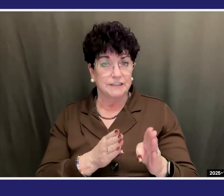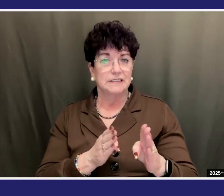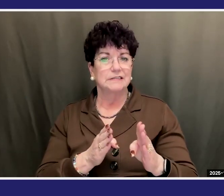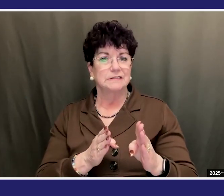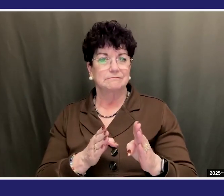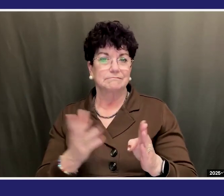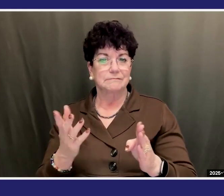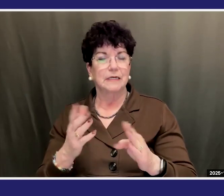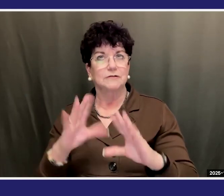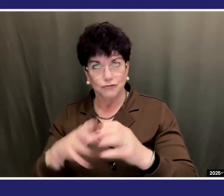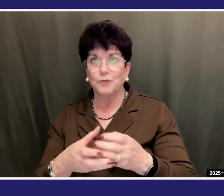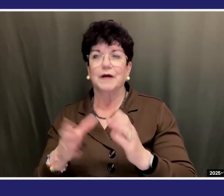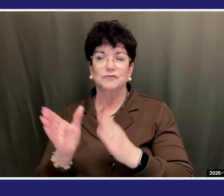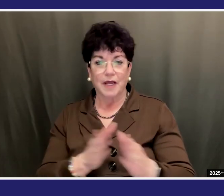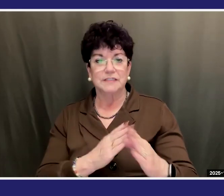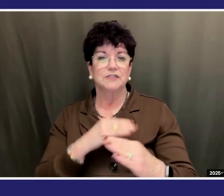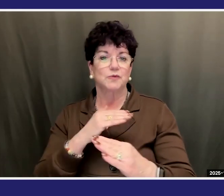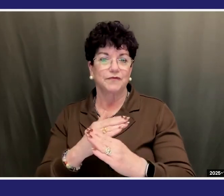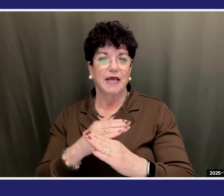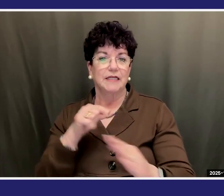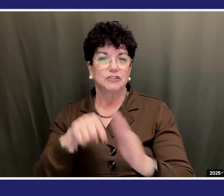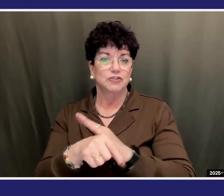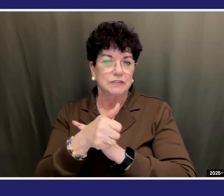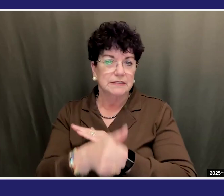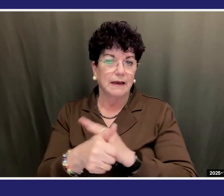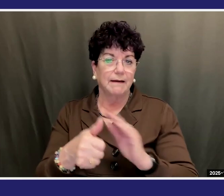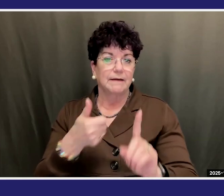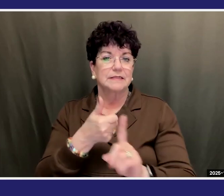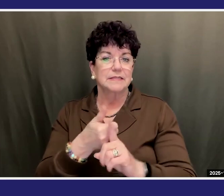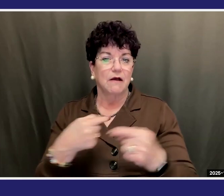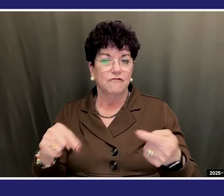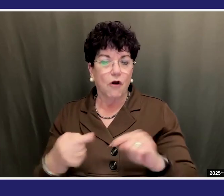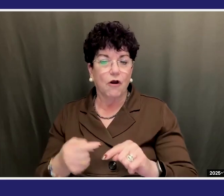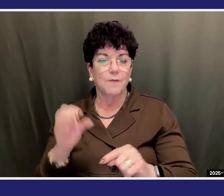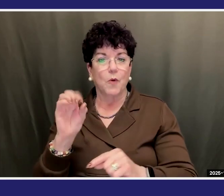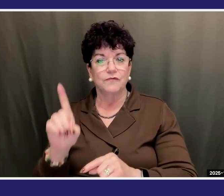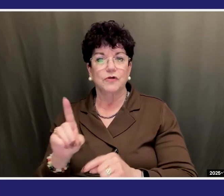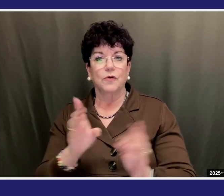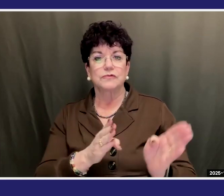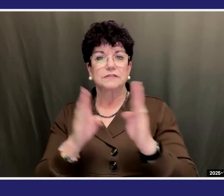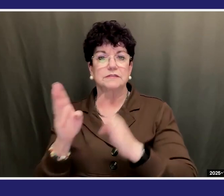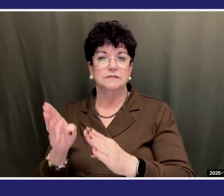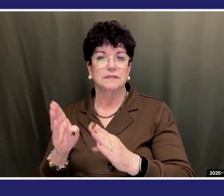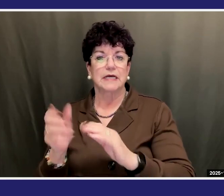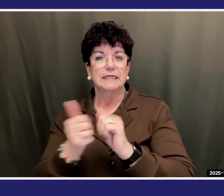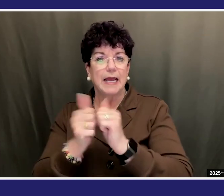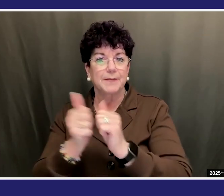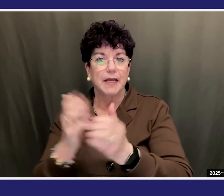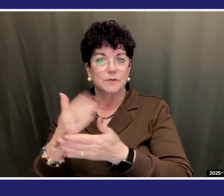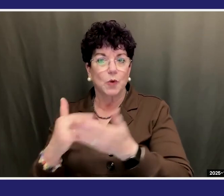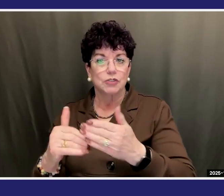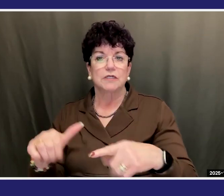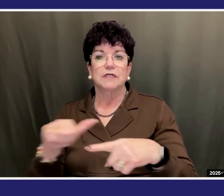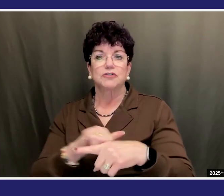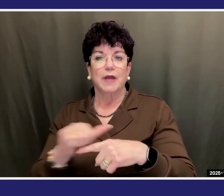set of strategies to prevent suicide and self-harm and overdose. And then there's a campaign component, a training and technical